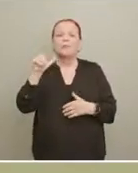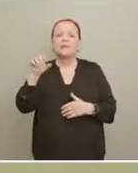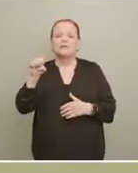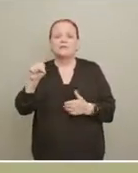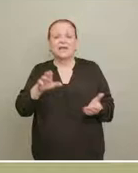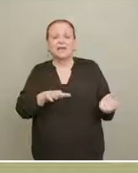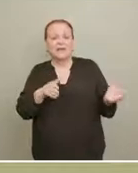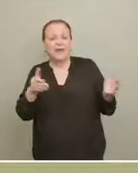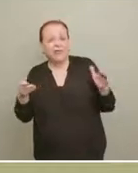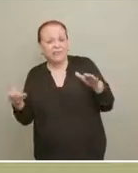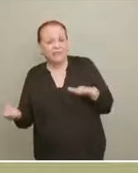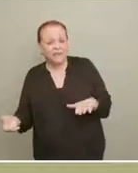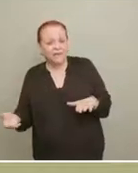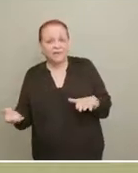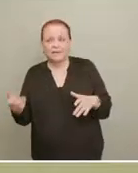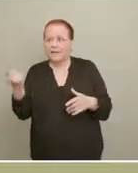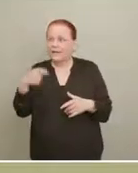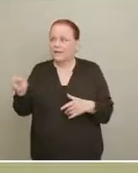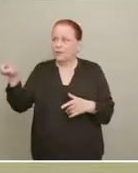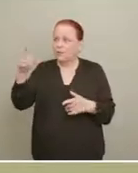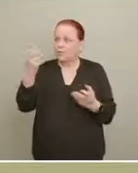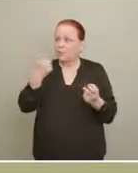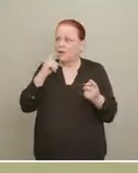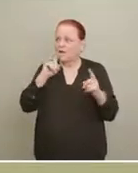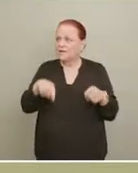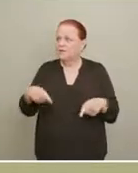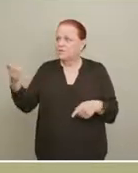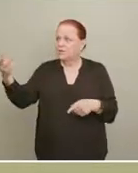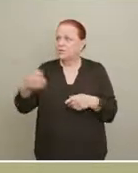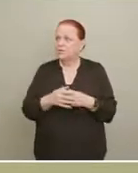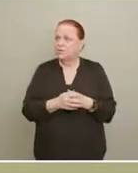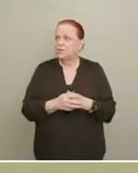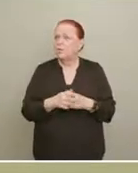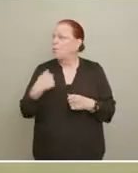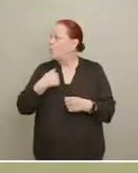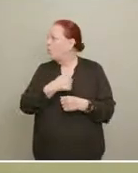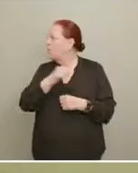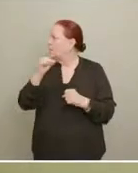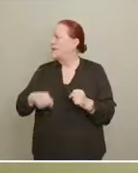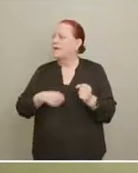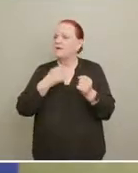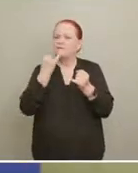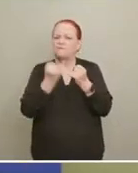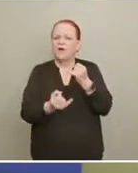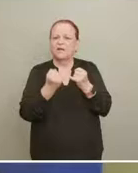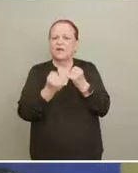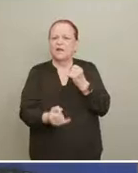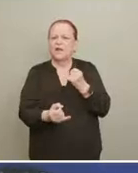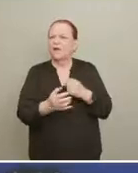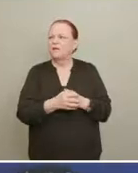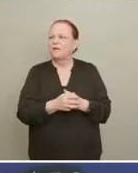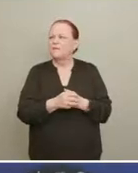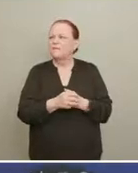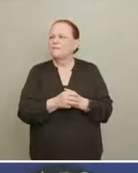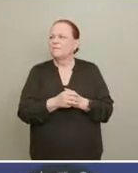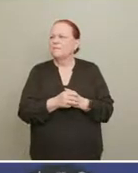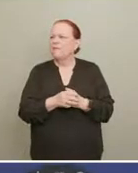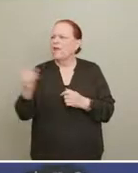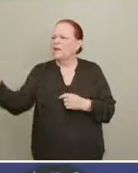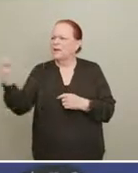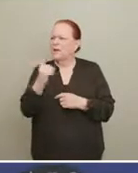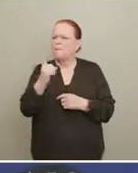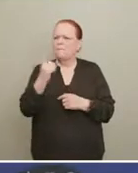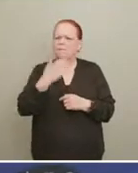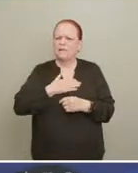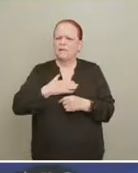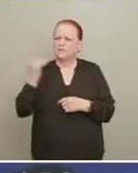the question related to homeless deaths? So if we have anybody here, they can. We just finalized the the data with the coroner's office. Why don't you come up to the podium?